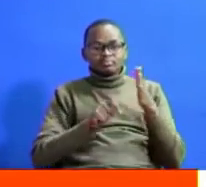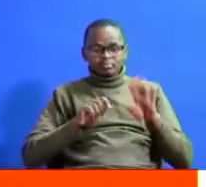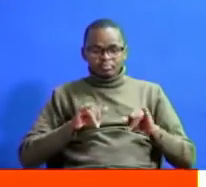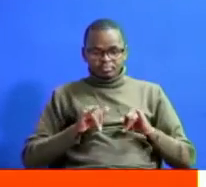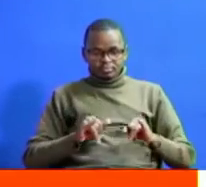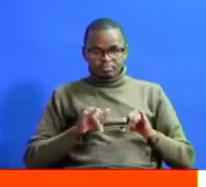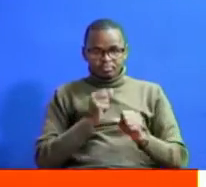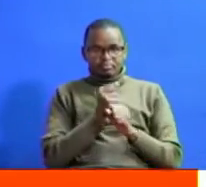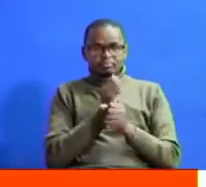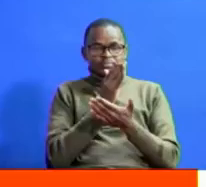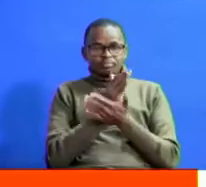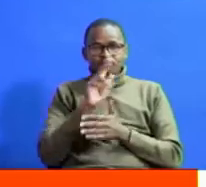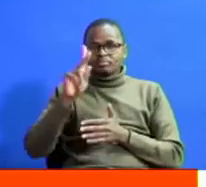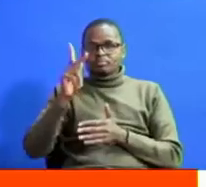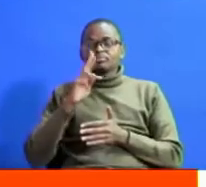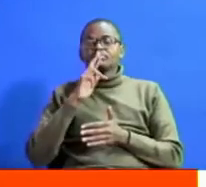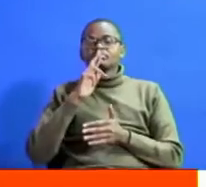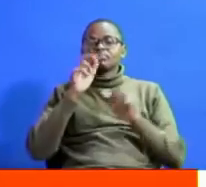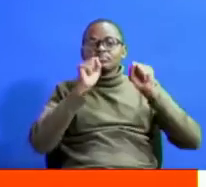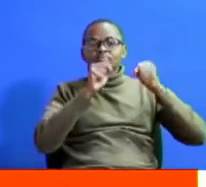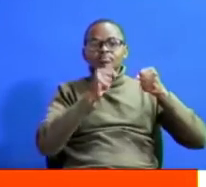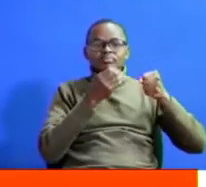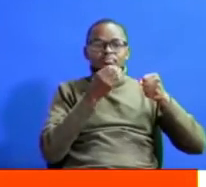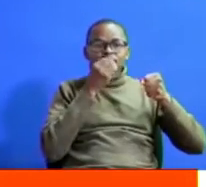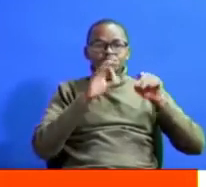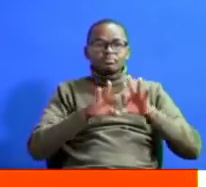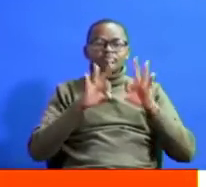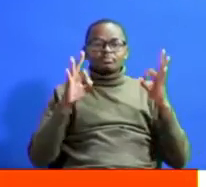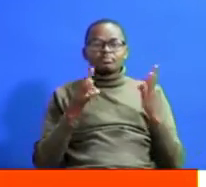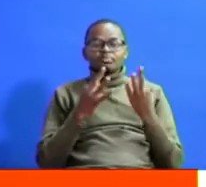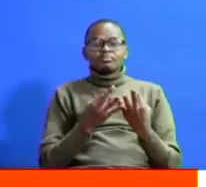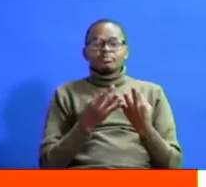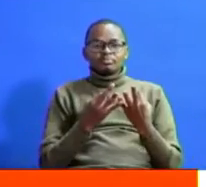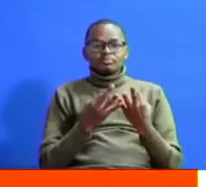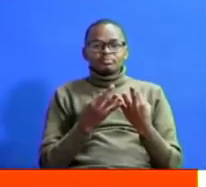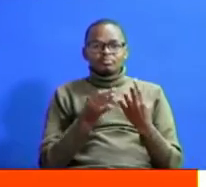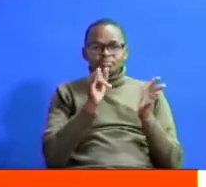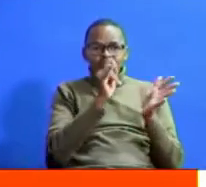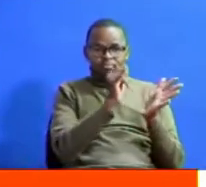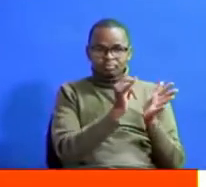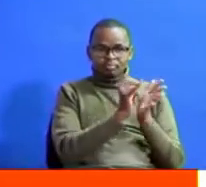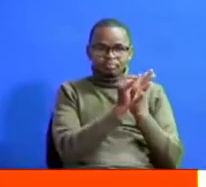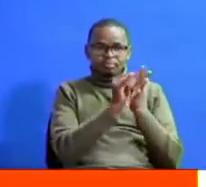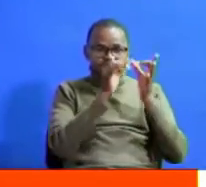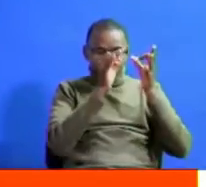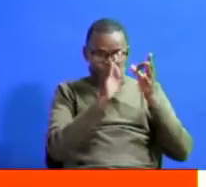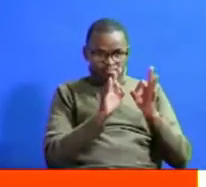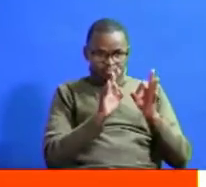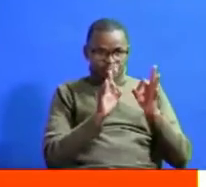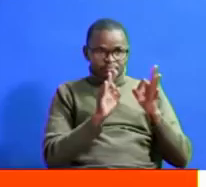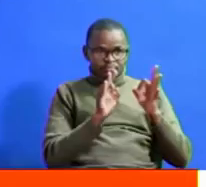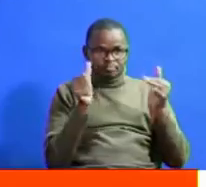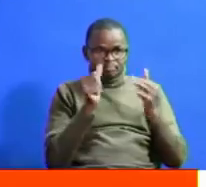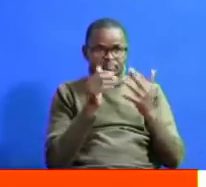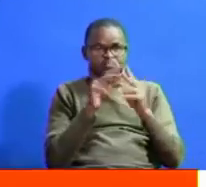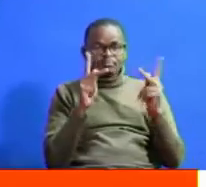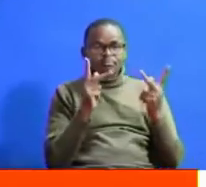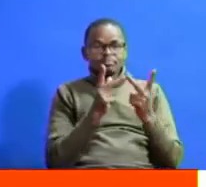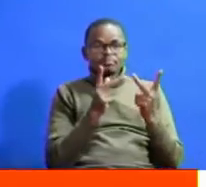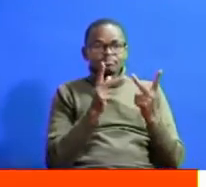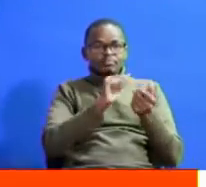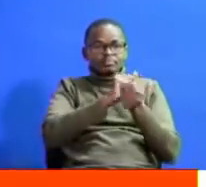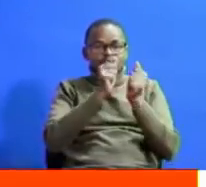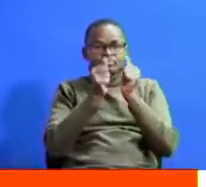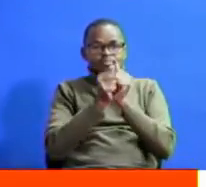will ensure that Kenyans are able to feed their families. Ya kwamba, kama kuna mahali ambapo tunataka